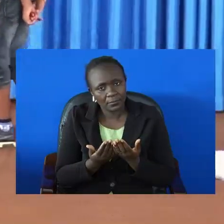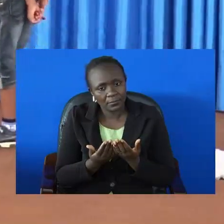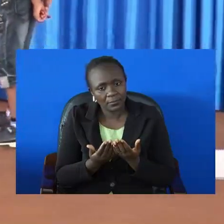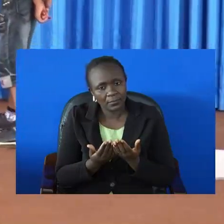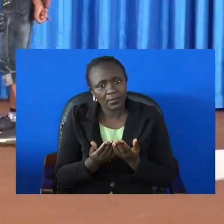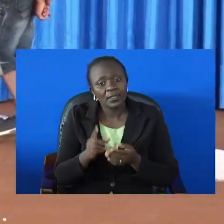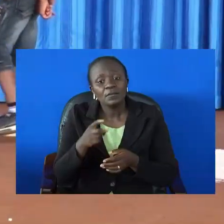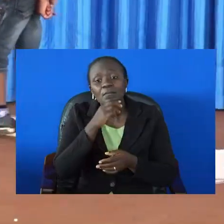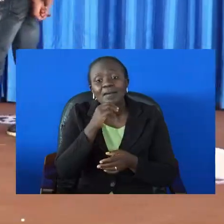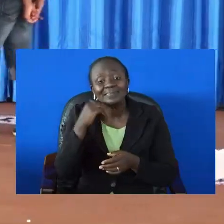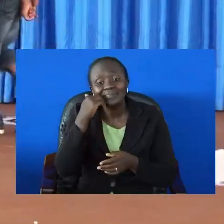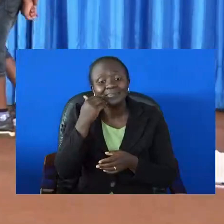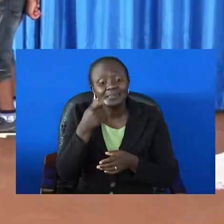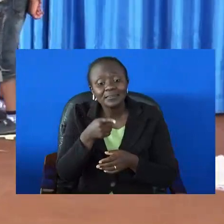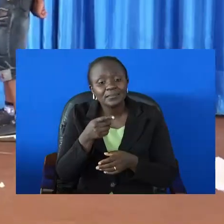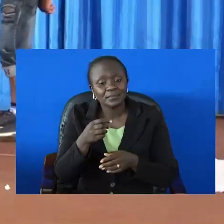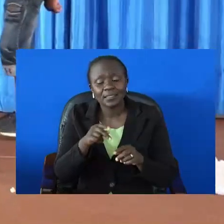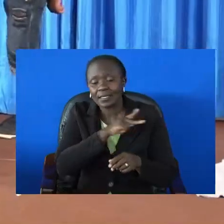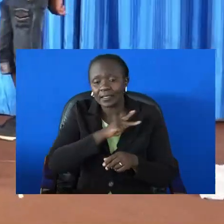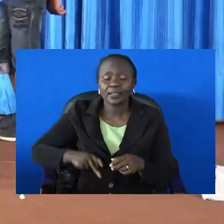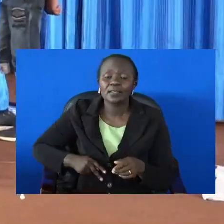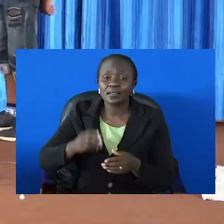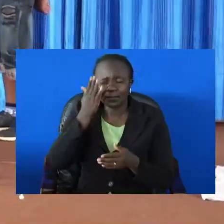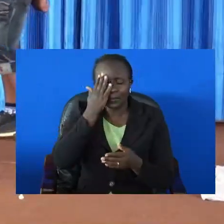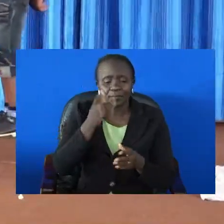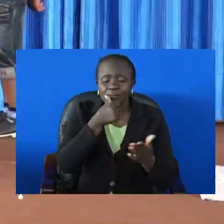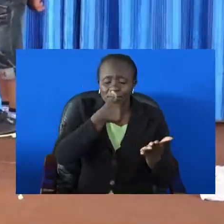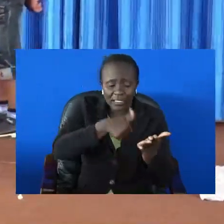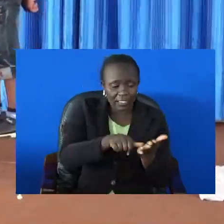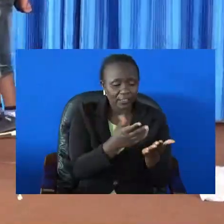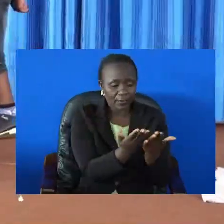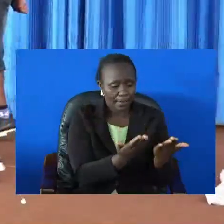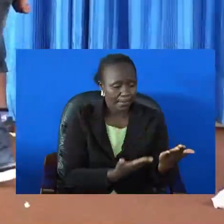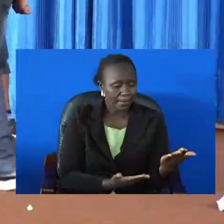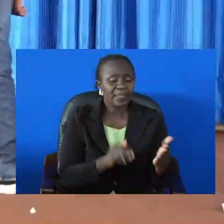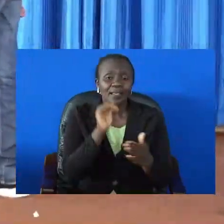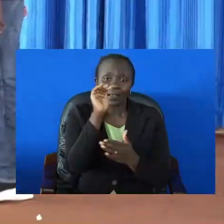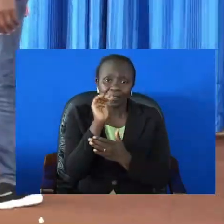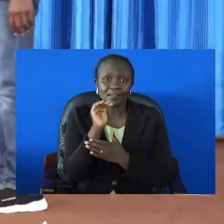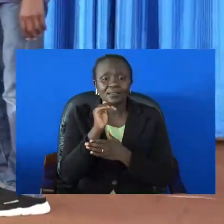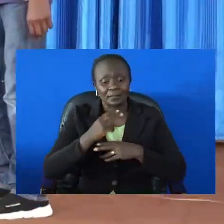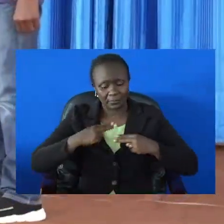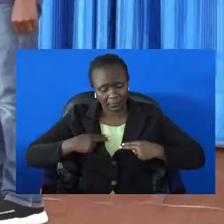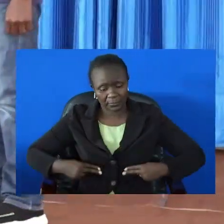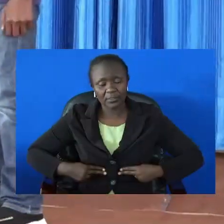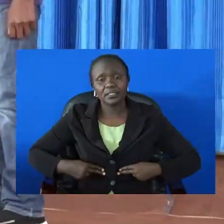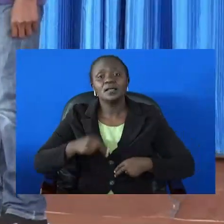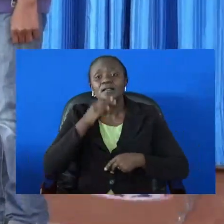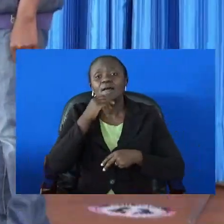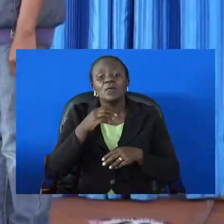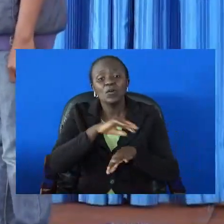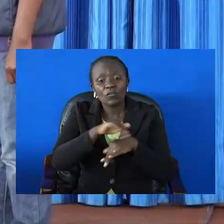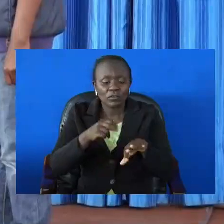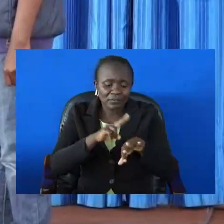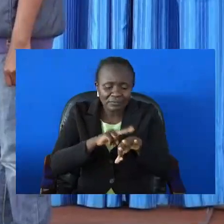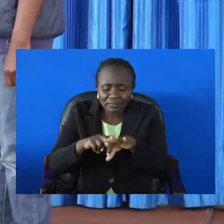Naaman first met with the king of Israel, giving him a letter from the king of Aram, asking that they cure Naaman of his